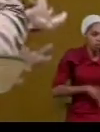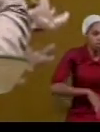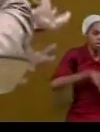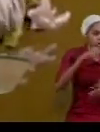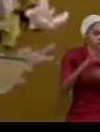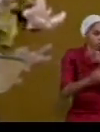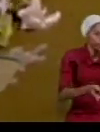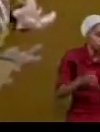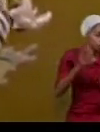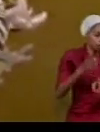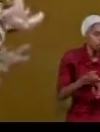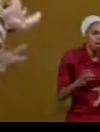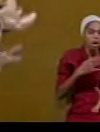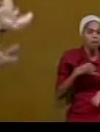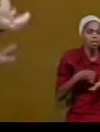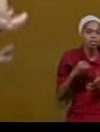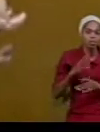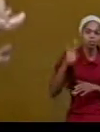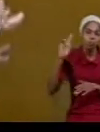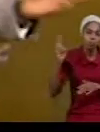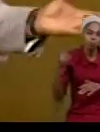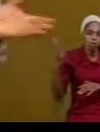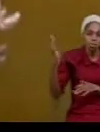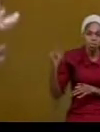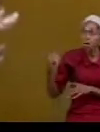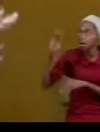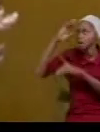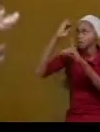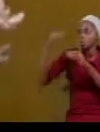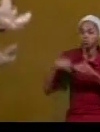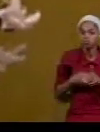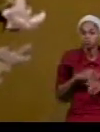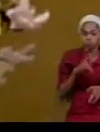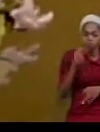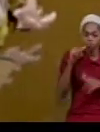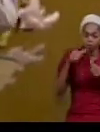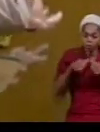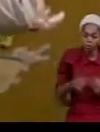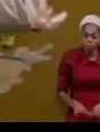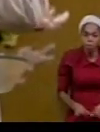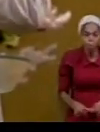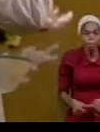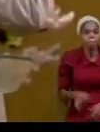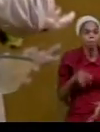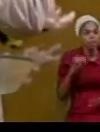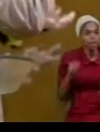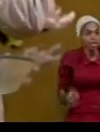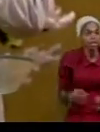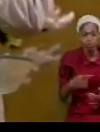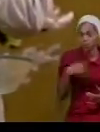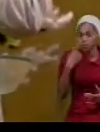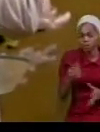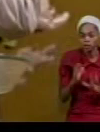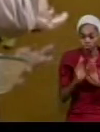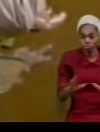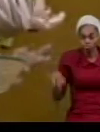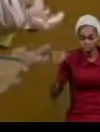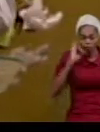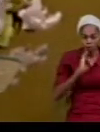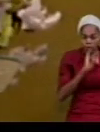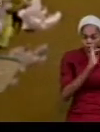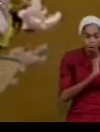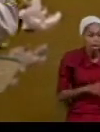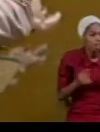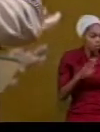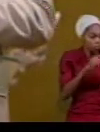are sustained. And that's why he was giving them this instruction. Even though they were out of Egypt, it didn't mean that they could just run their lives as they will.